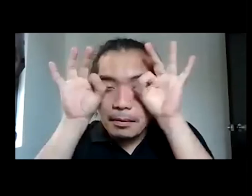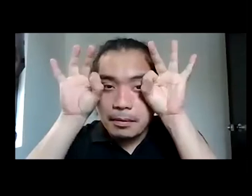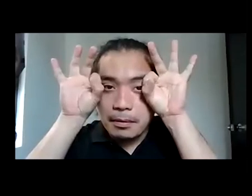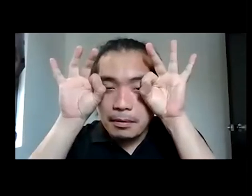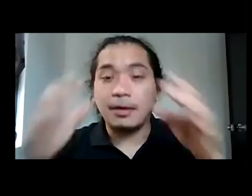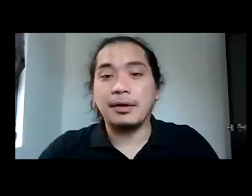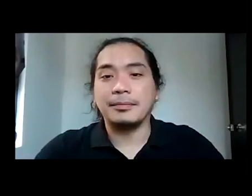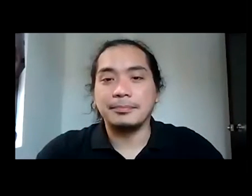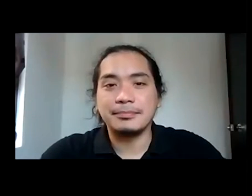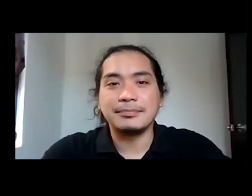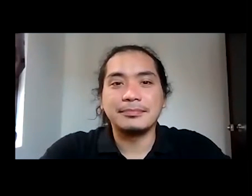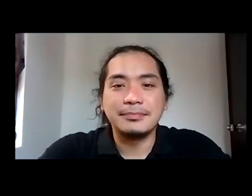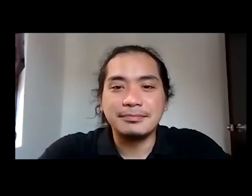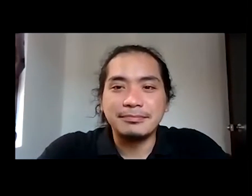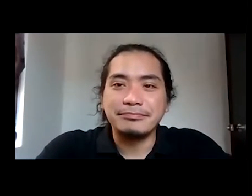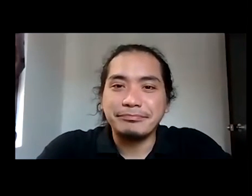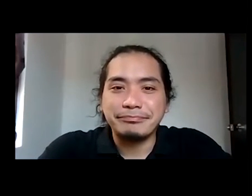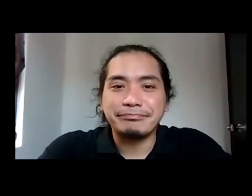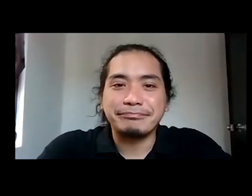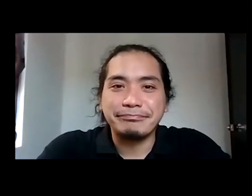zoom in, possibly?